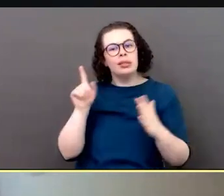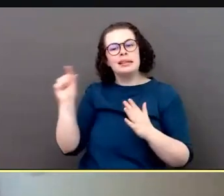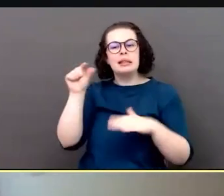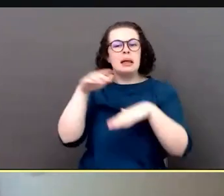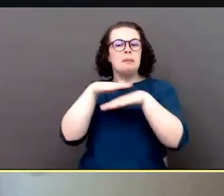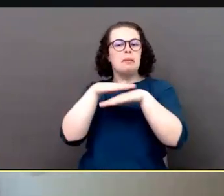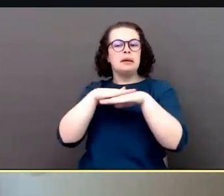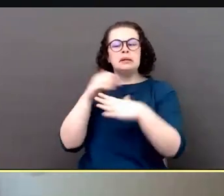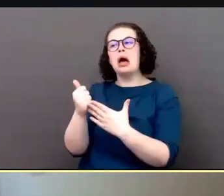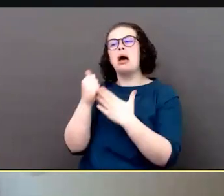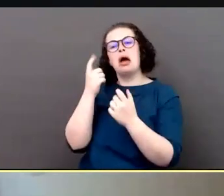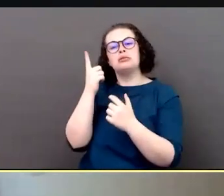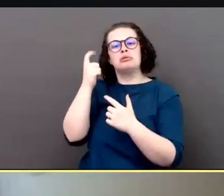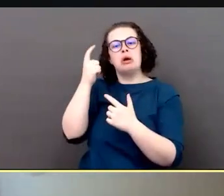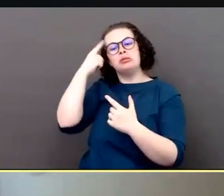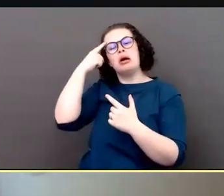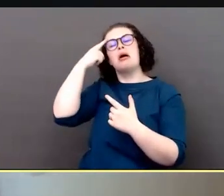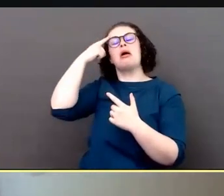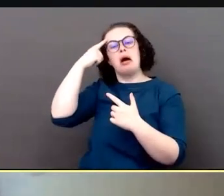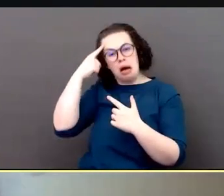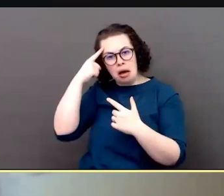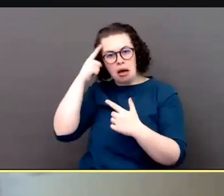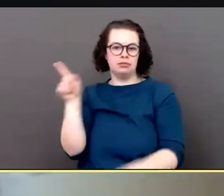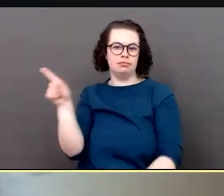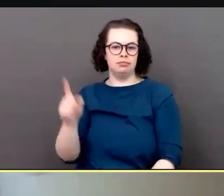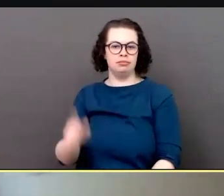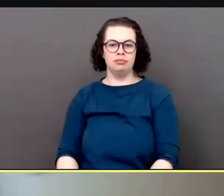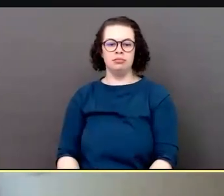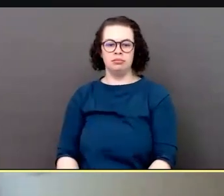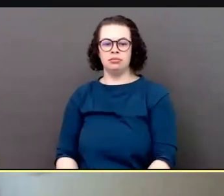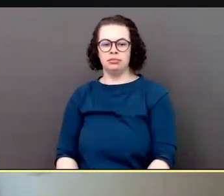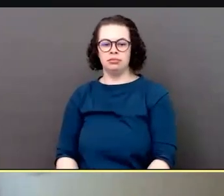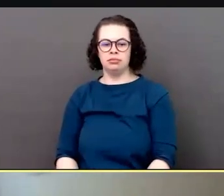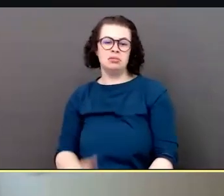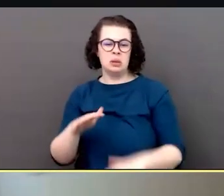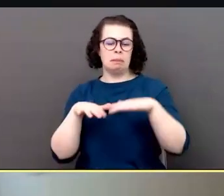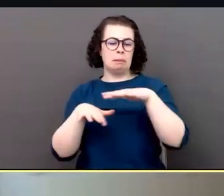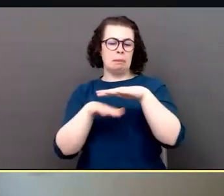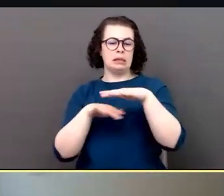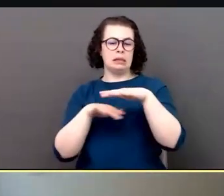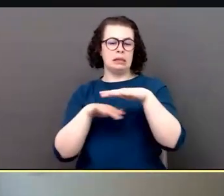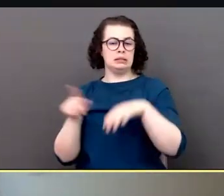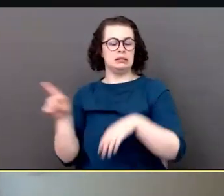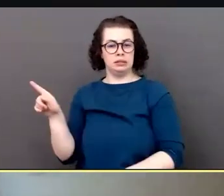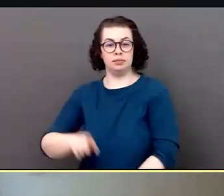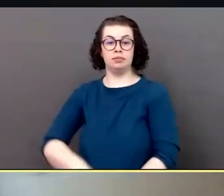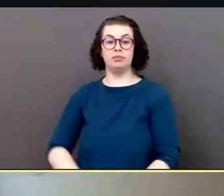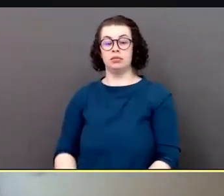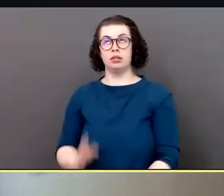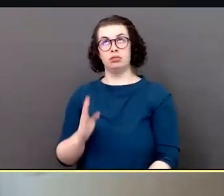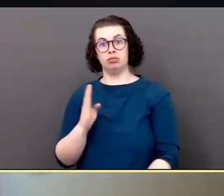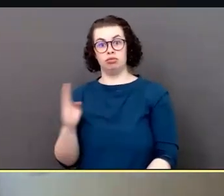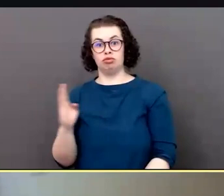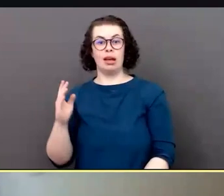you further to this standard with some basic knowledge. To the right, there's one about acoustics